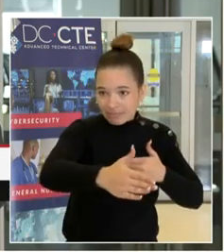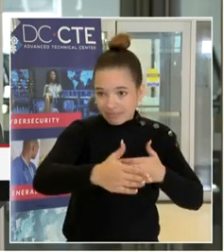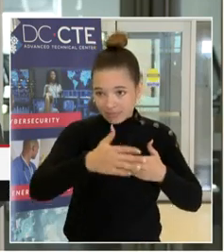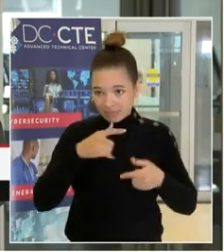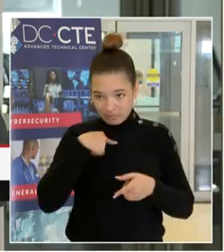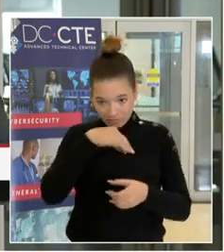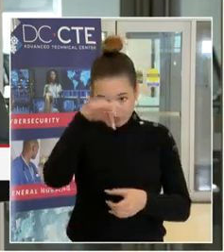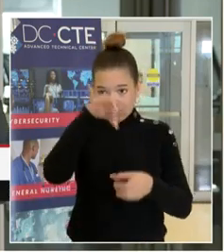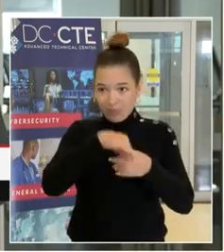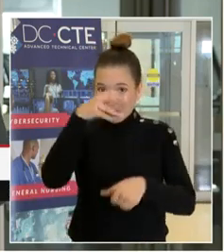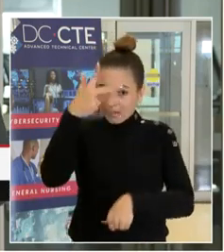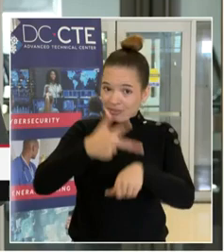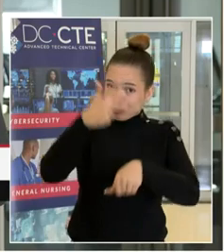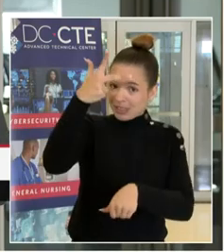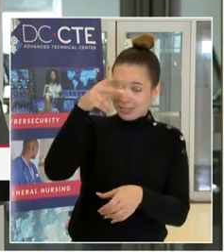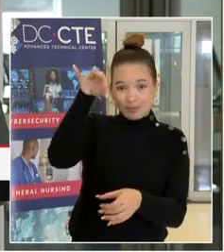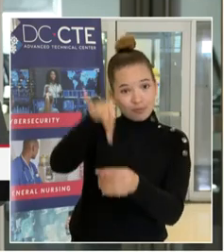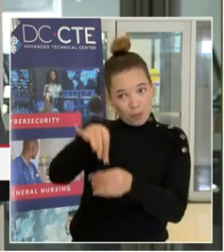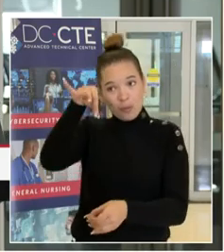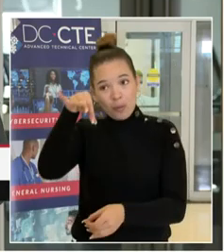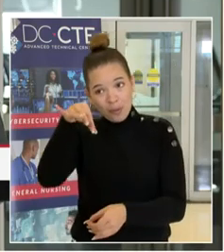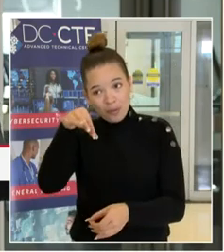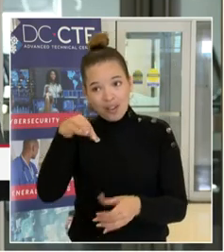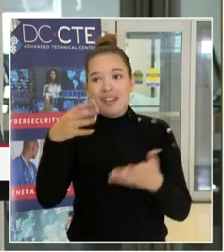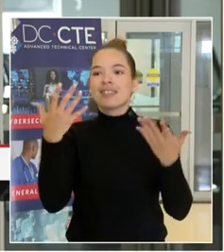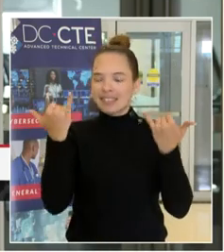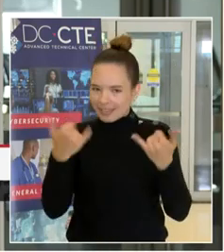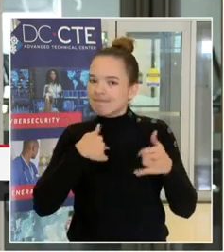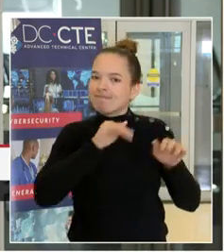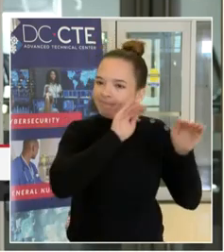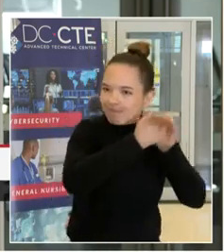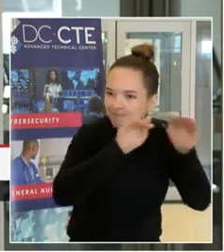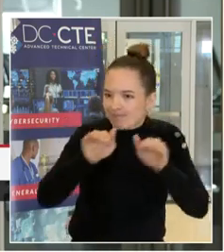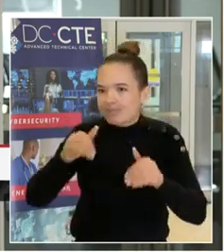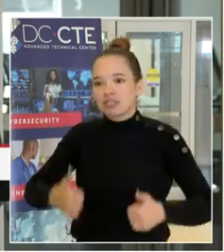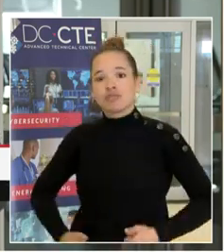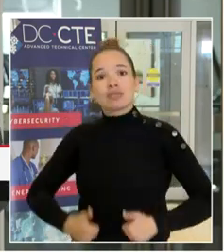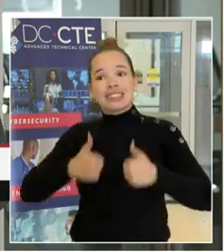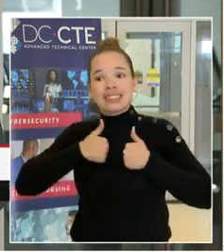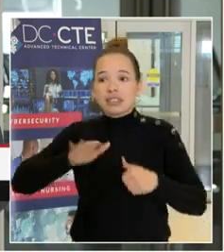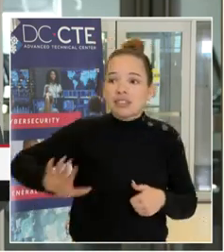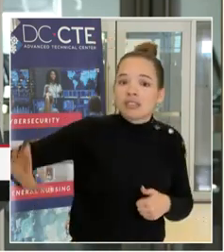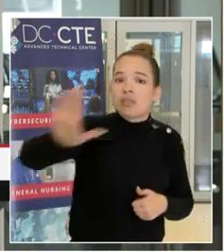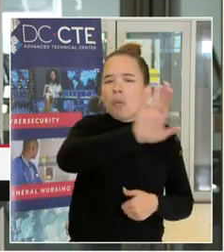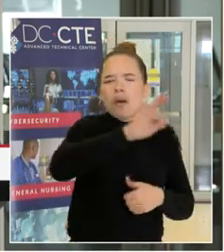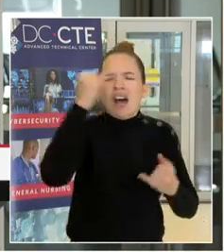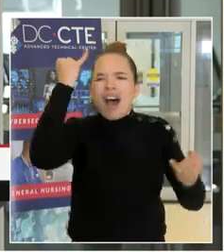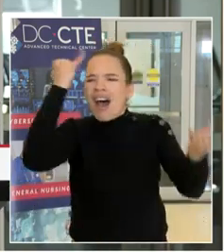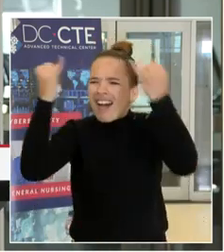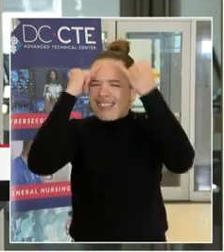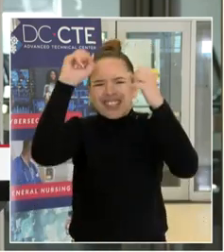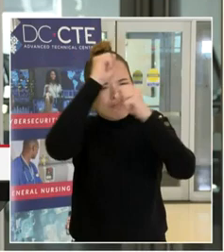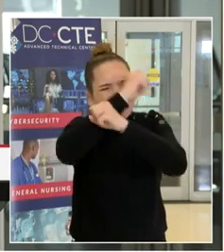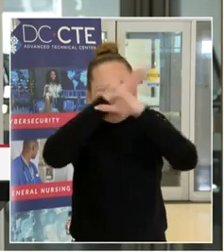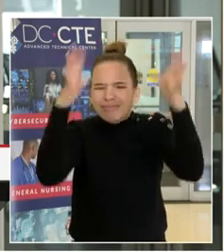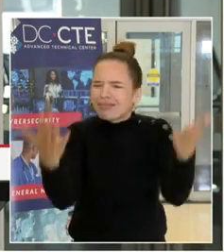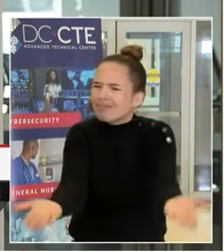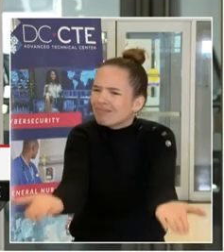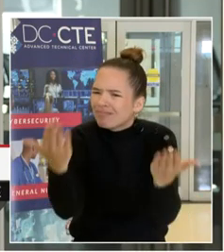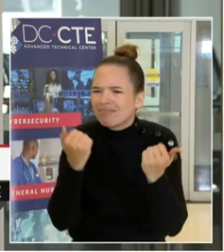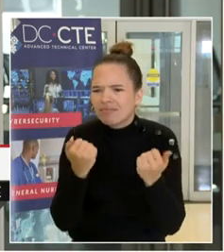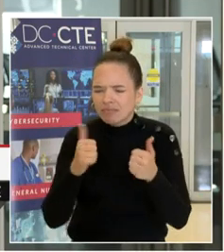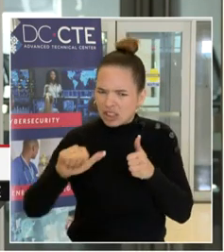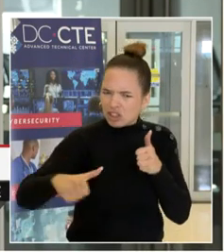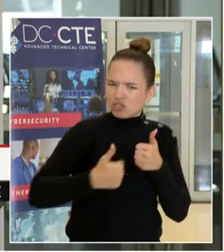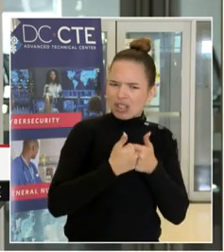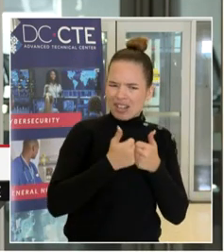to remind all residents that we want to hear your big ideas about the challenges ahead,